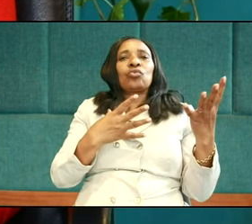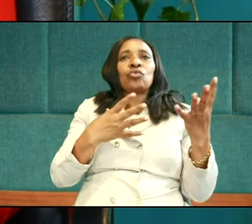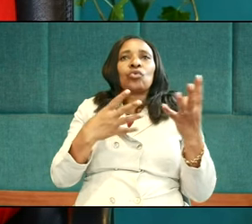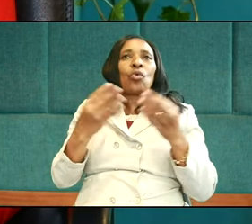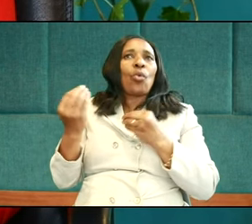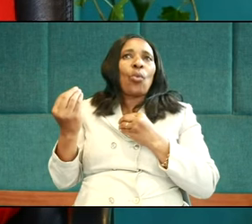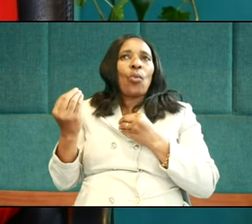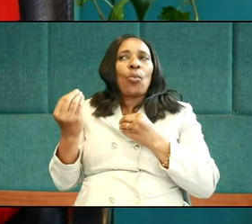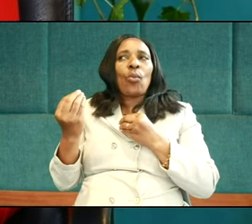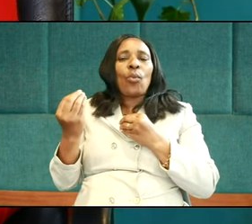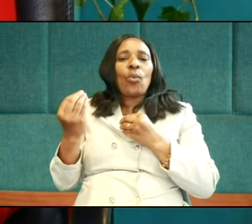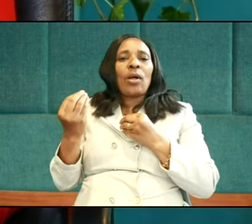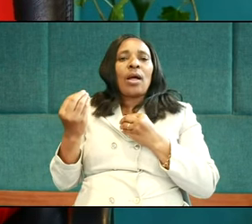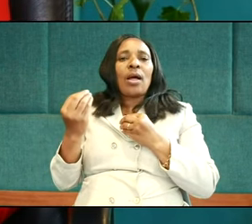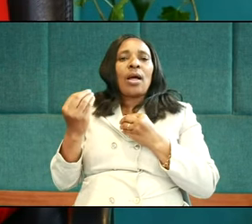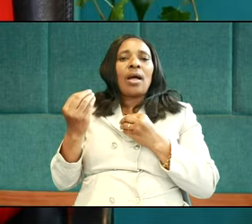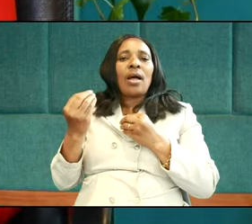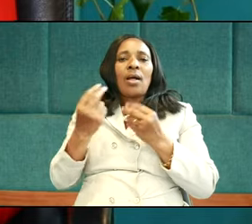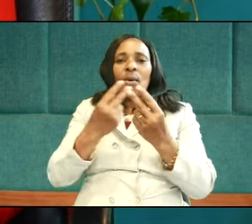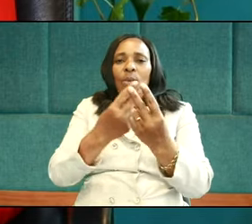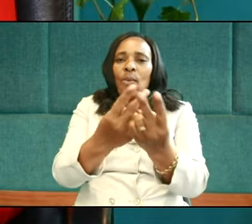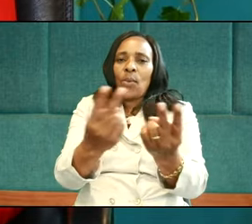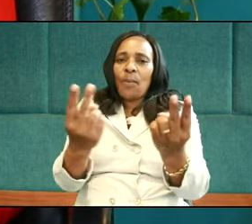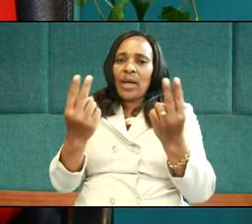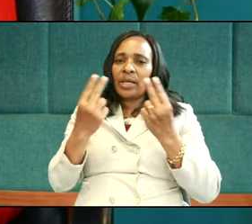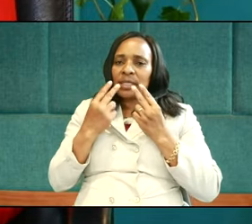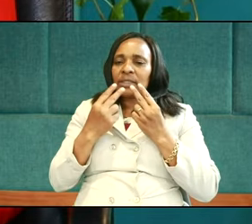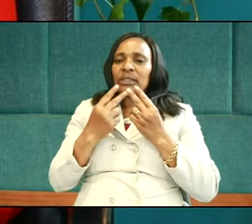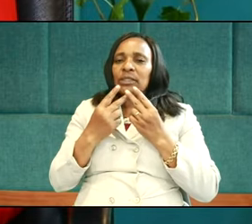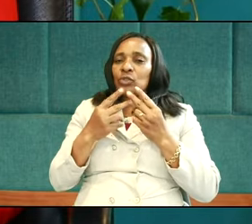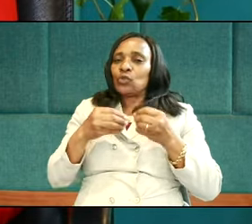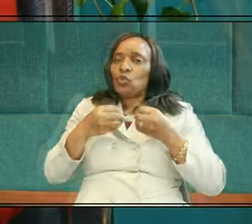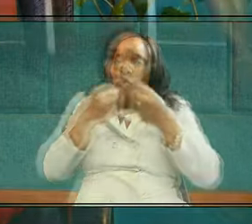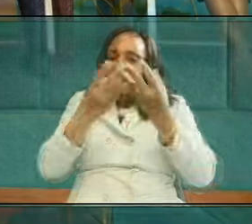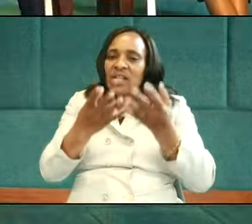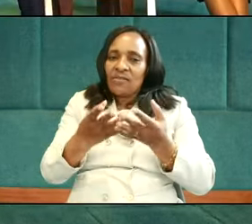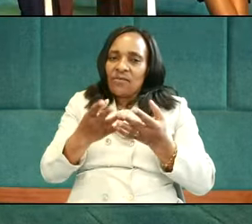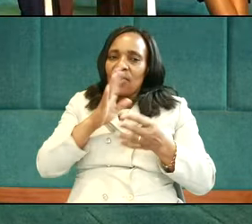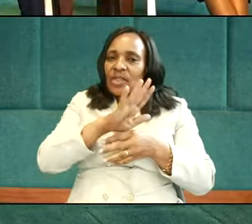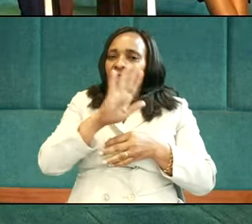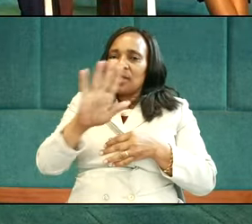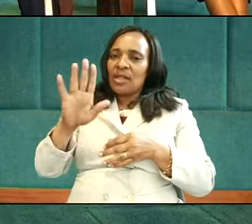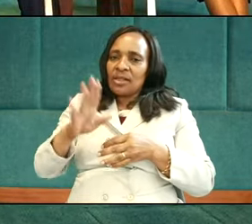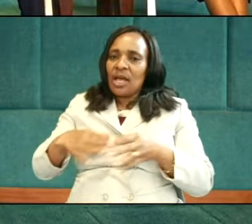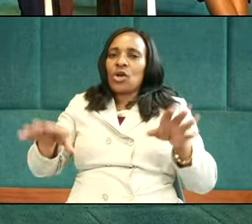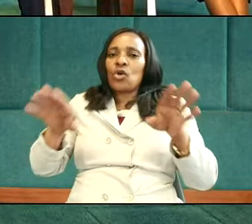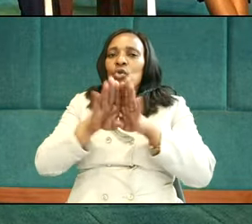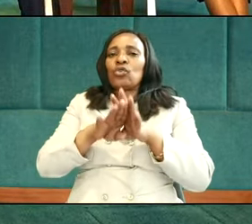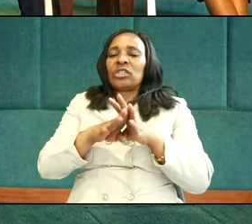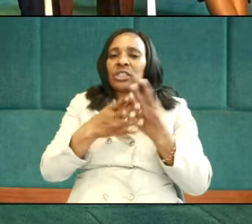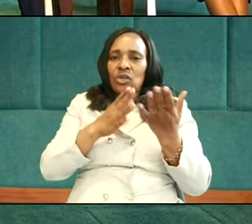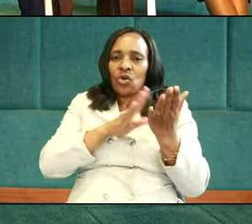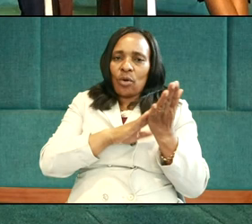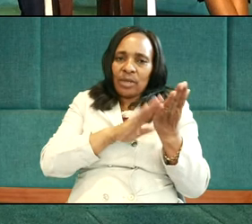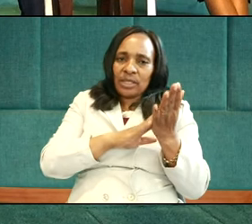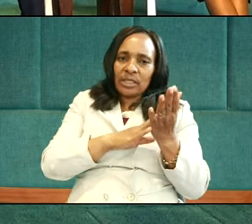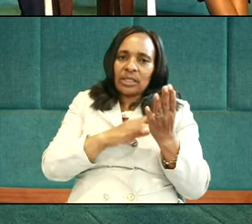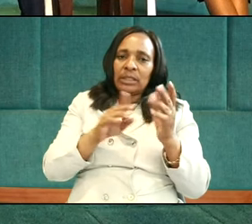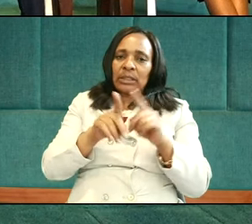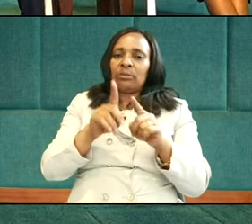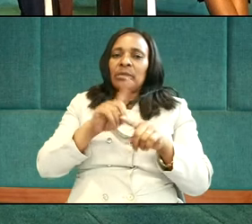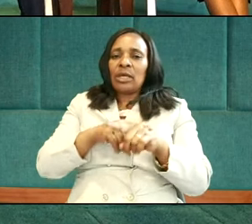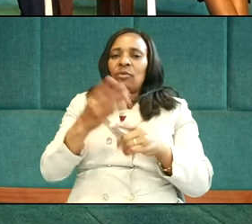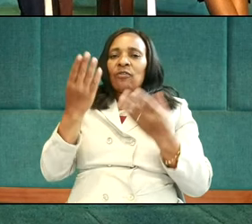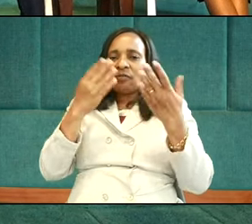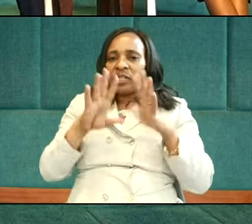know, and ask the panelists to maybe give us their closing remarks as we finish.